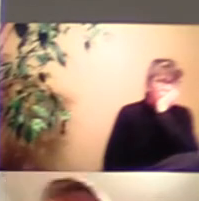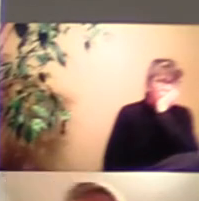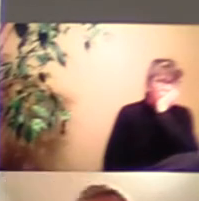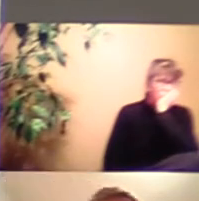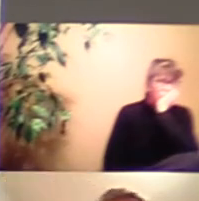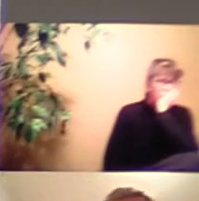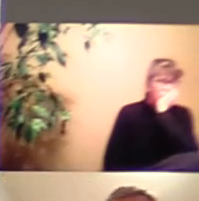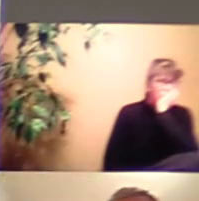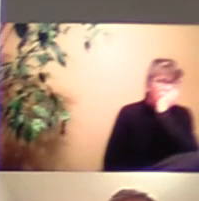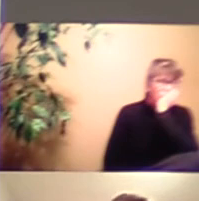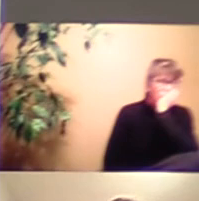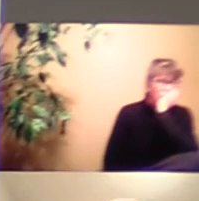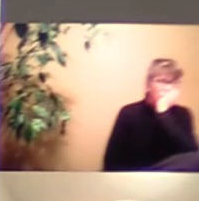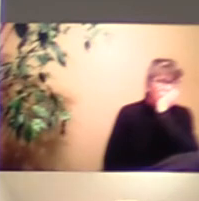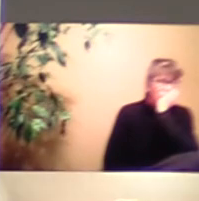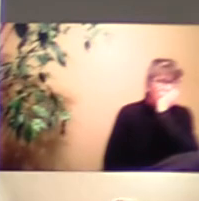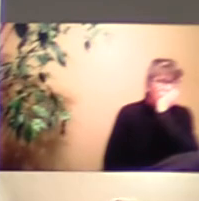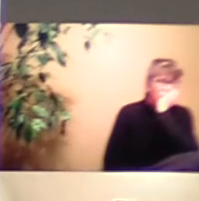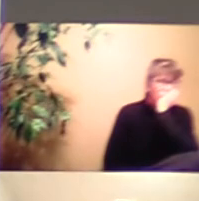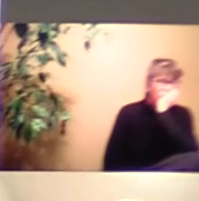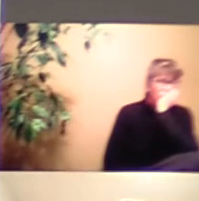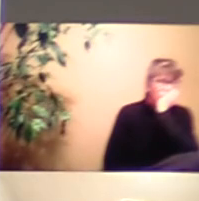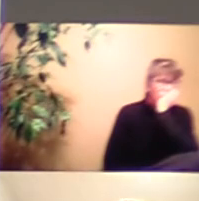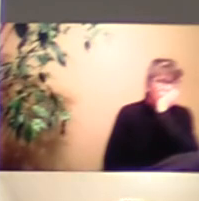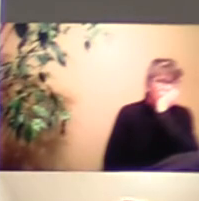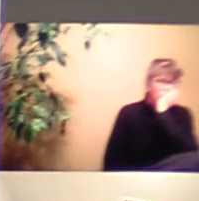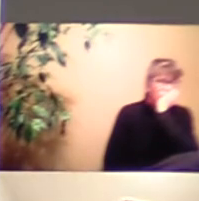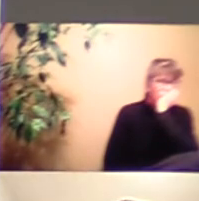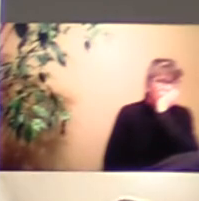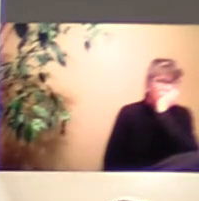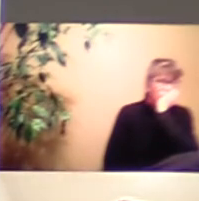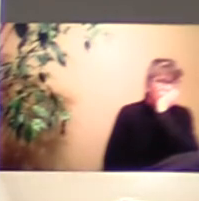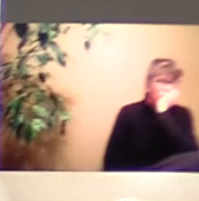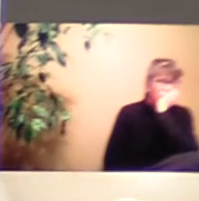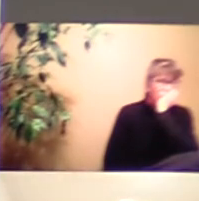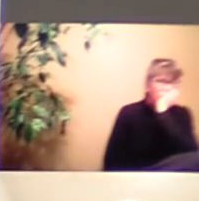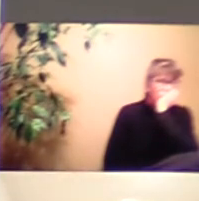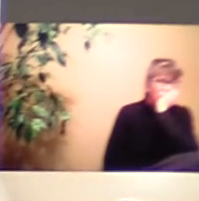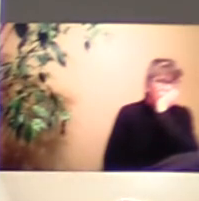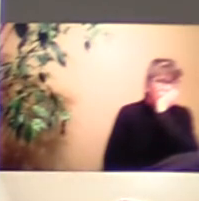eight units using that water. He's still only looking at a 980 increase in his base rate.